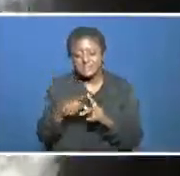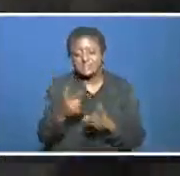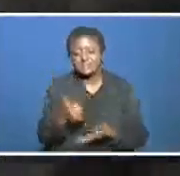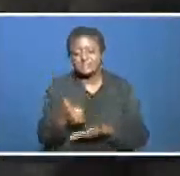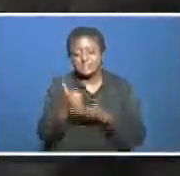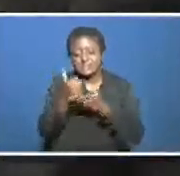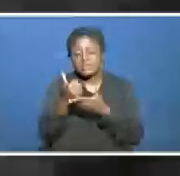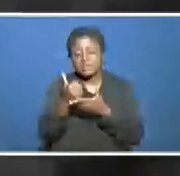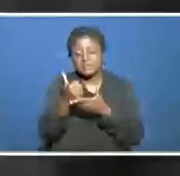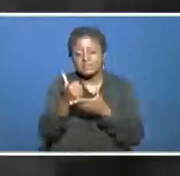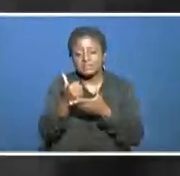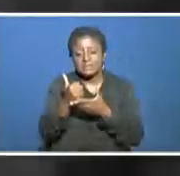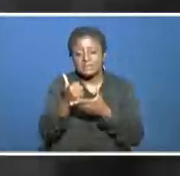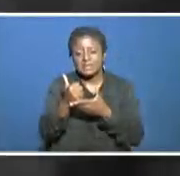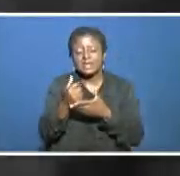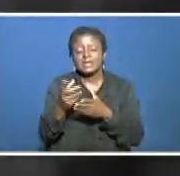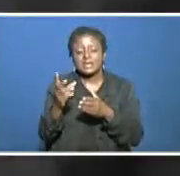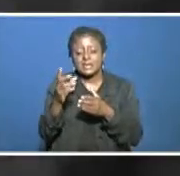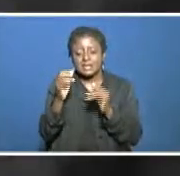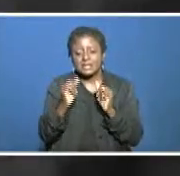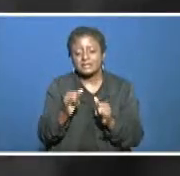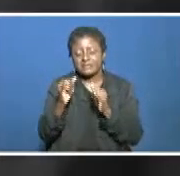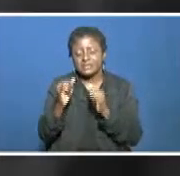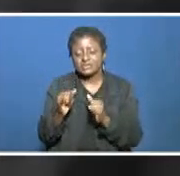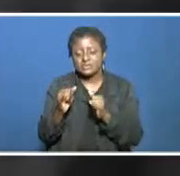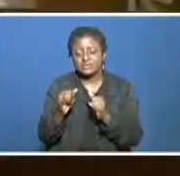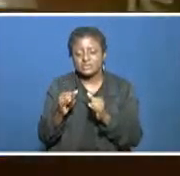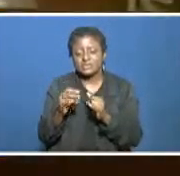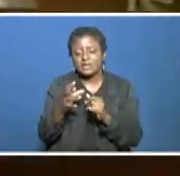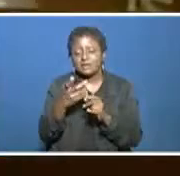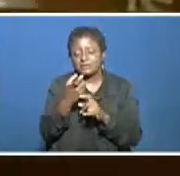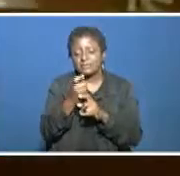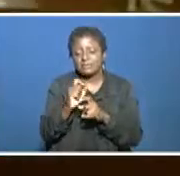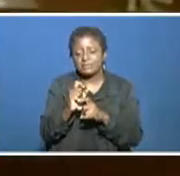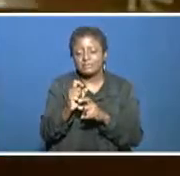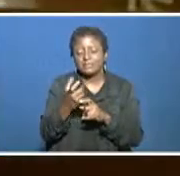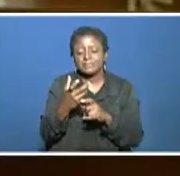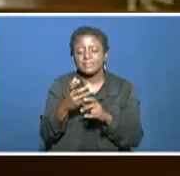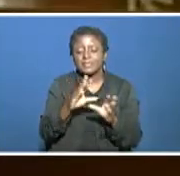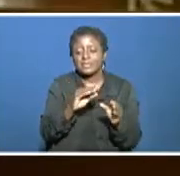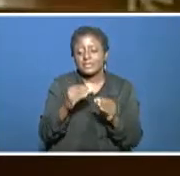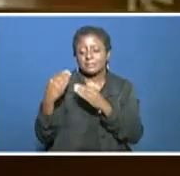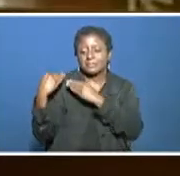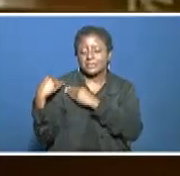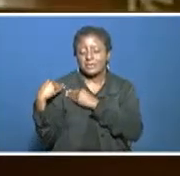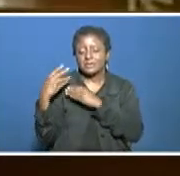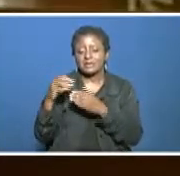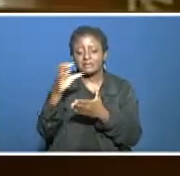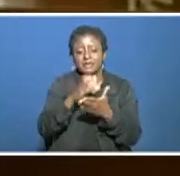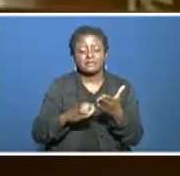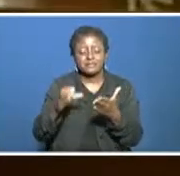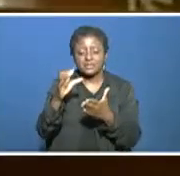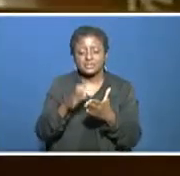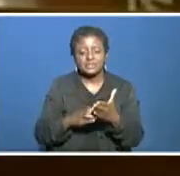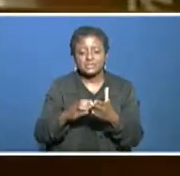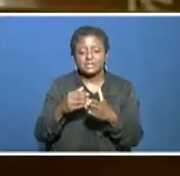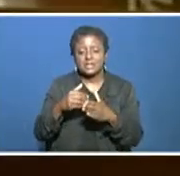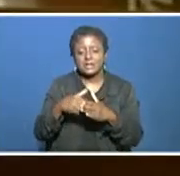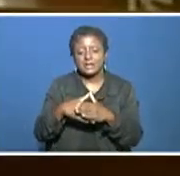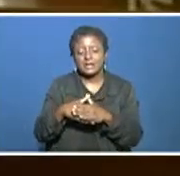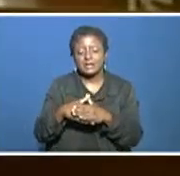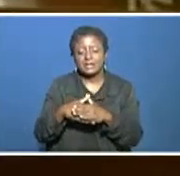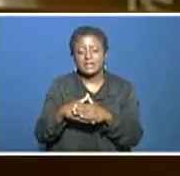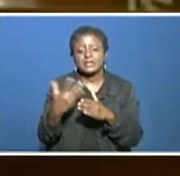convictions coming out of COVID-19 emergency orders. Making a case for a proposed amendment to the Rehabilitation of Offenders